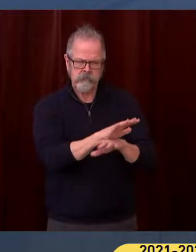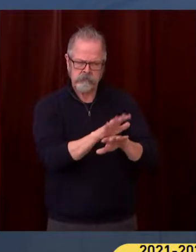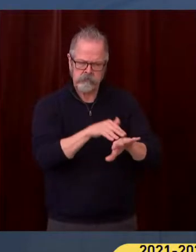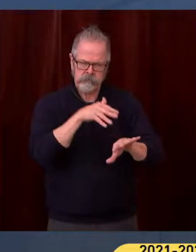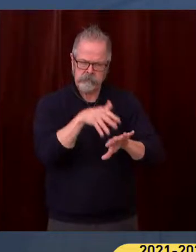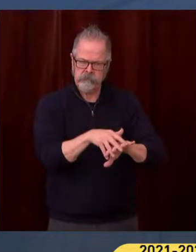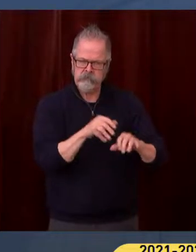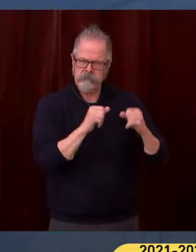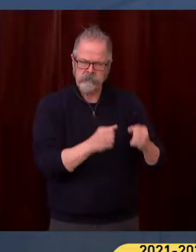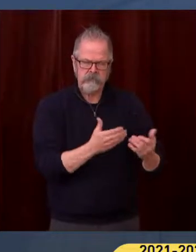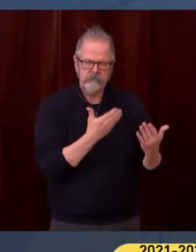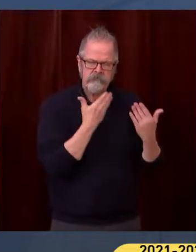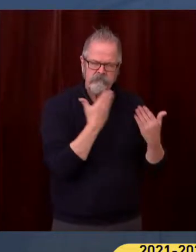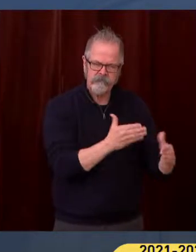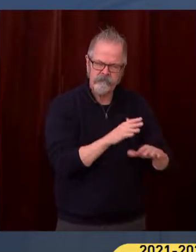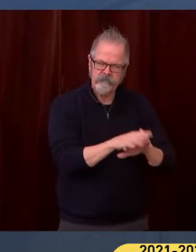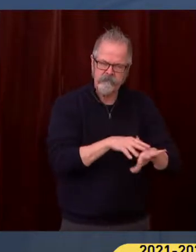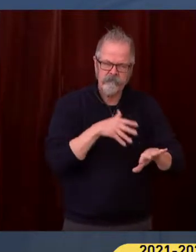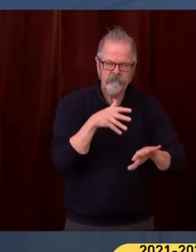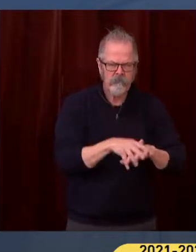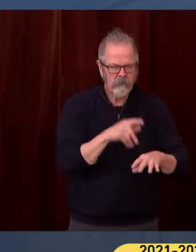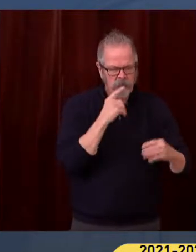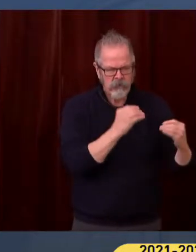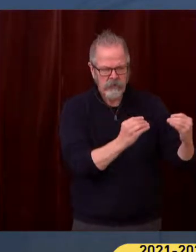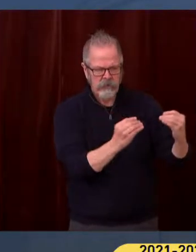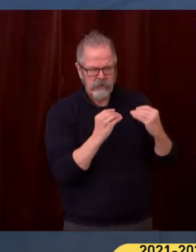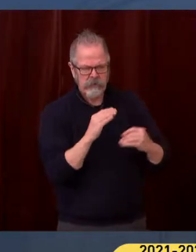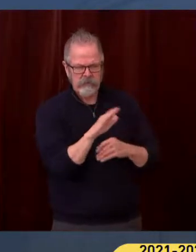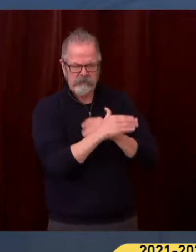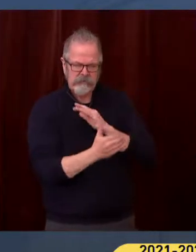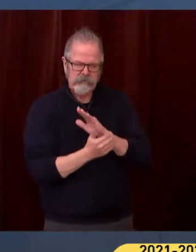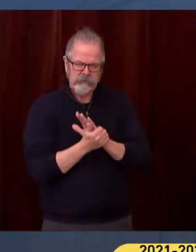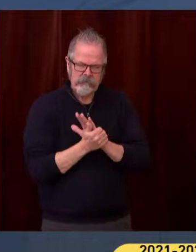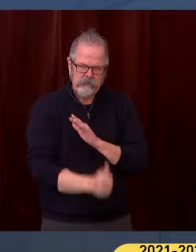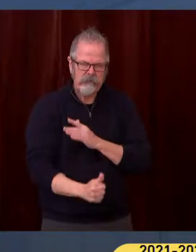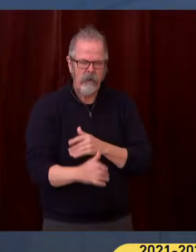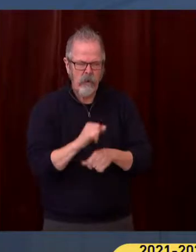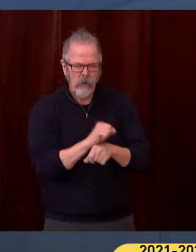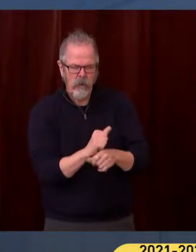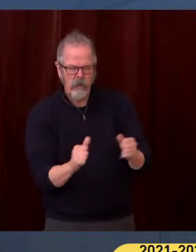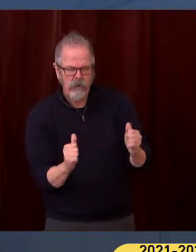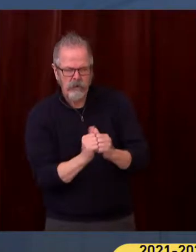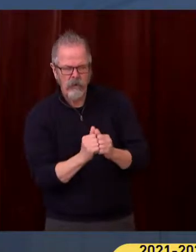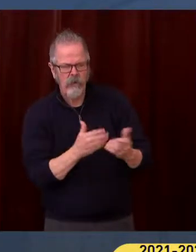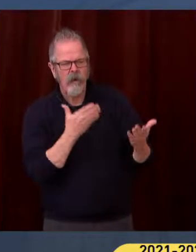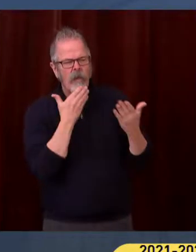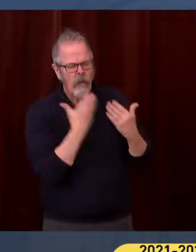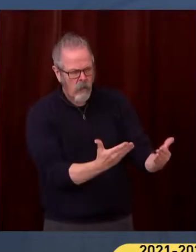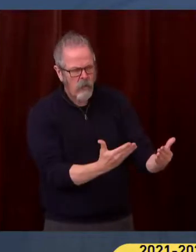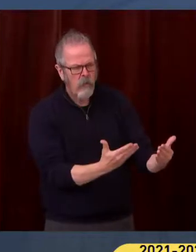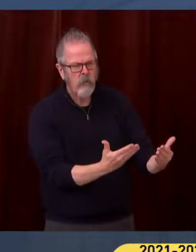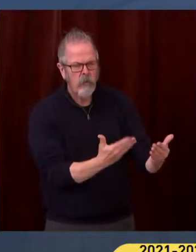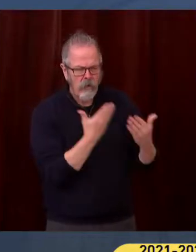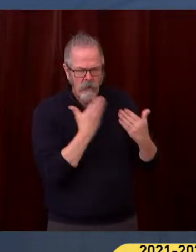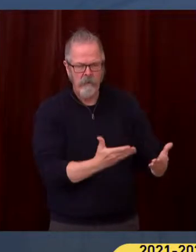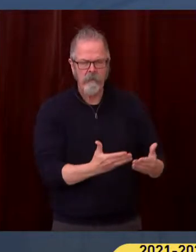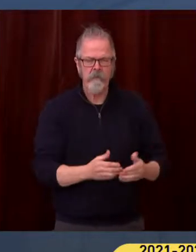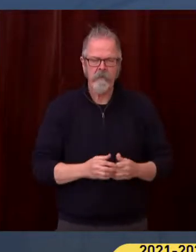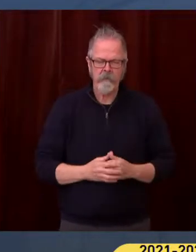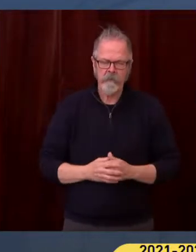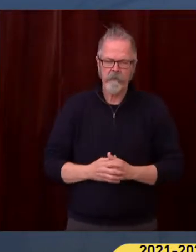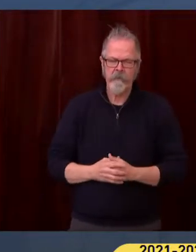us and work with us and partner with us as we move forward with this proposal that's before us today.